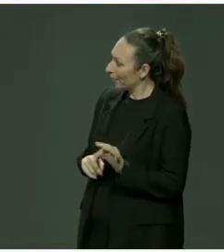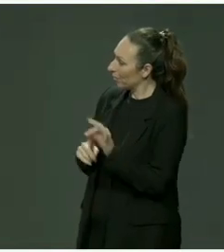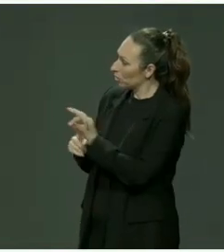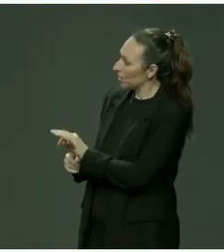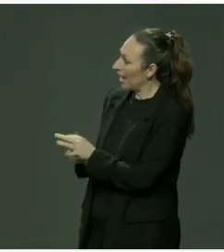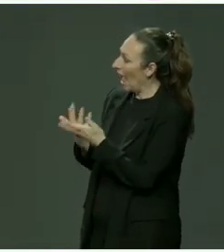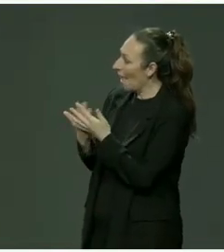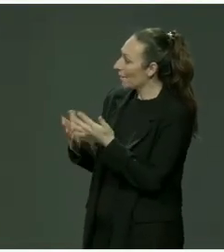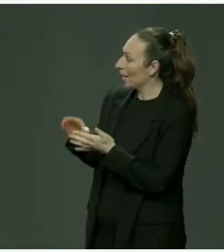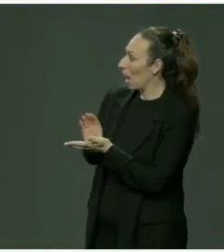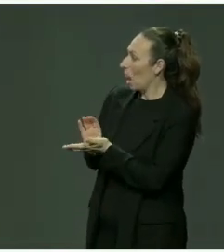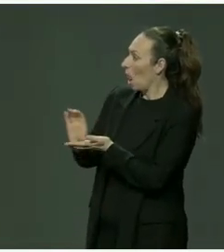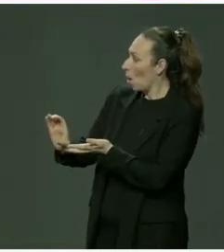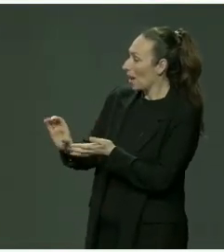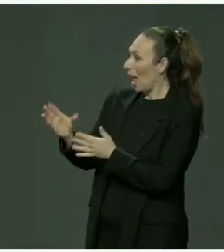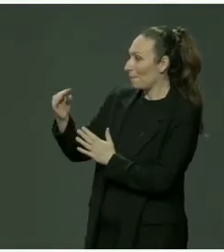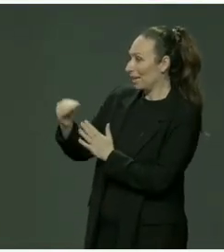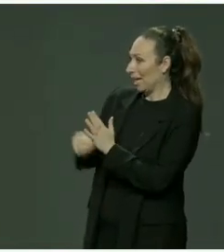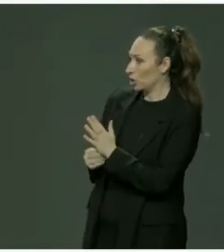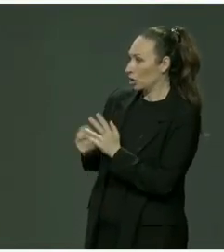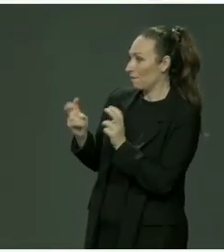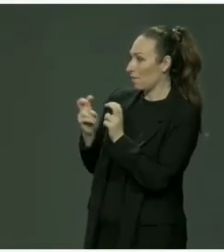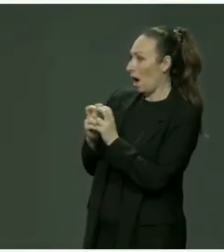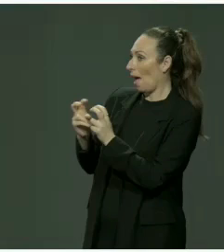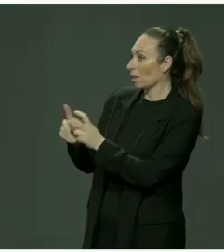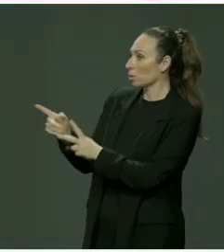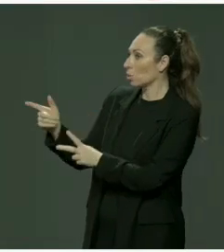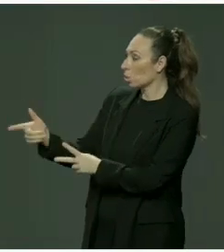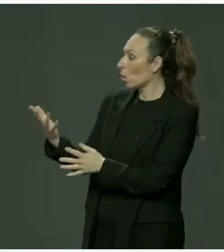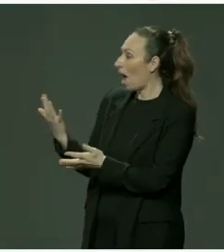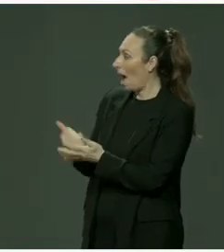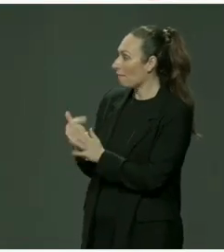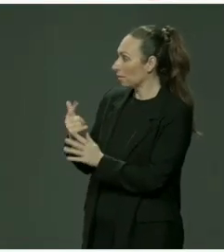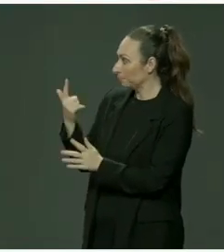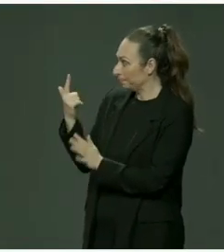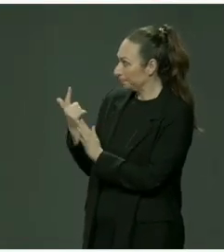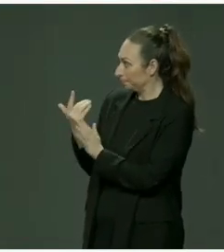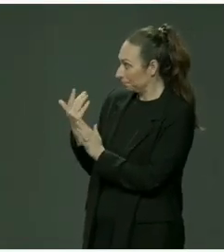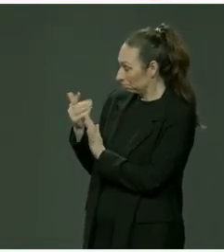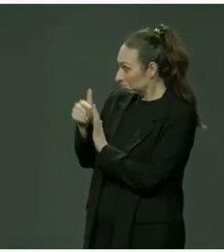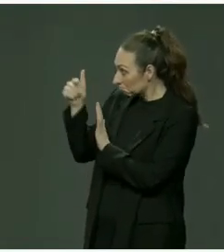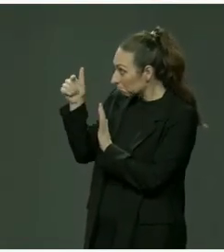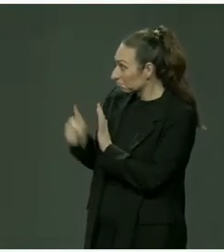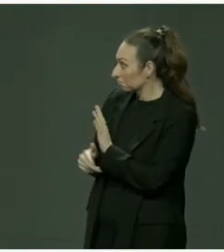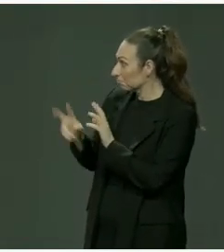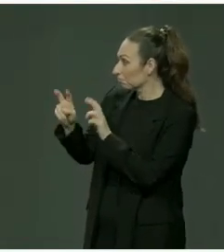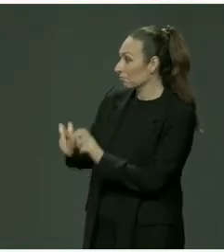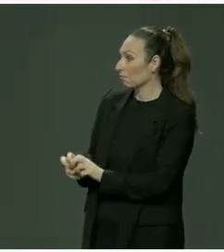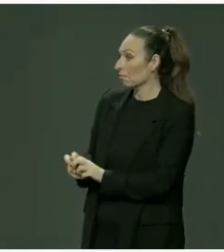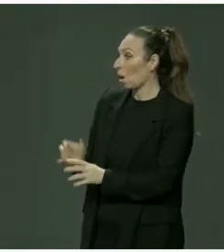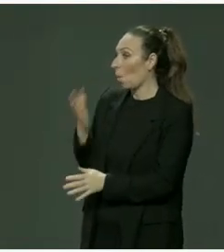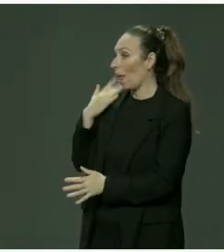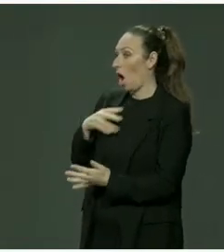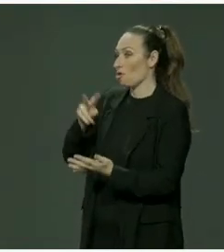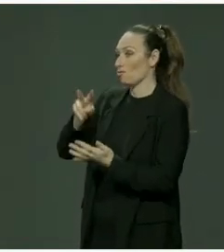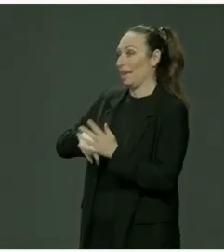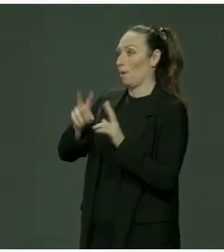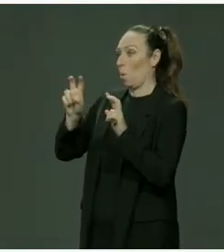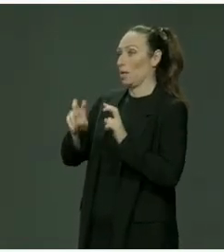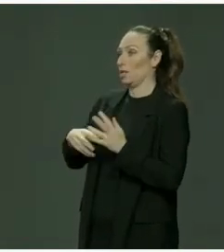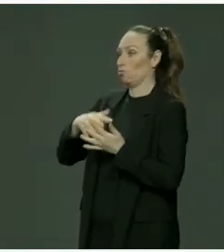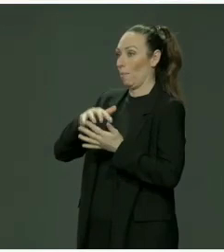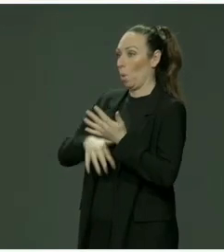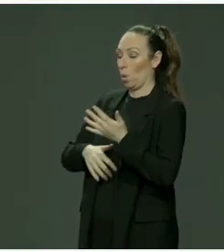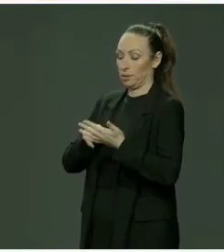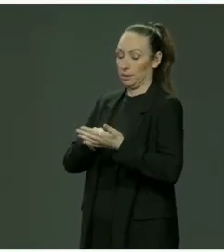loan application files are granularly looked at? When I read the auditors' reports, the way